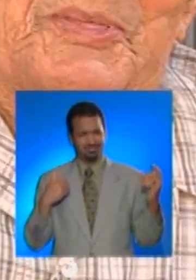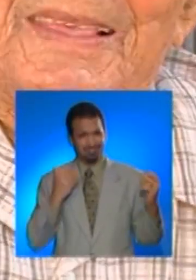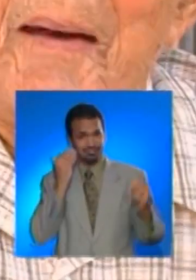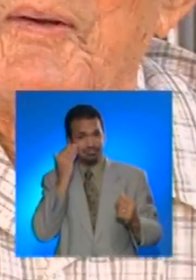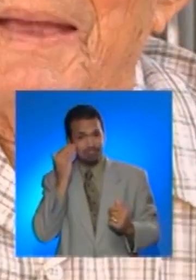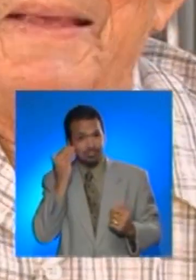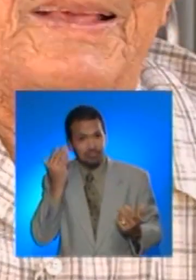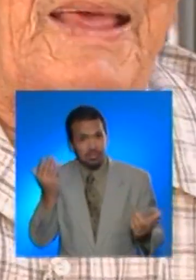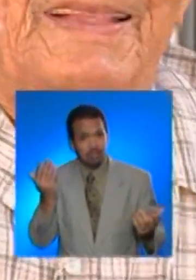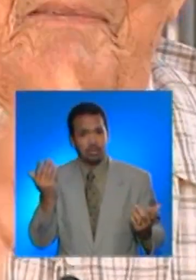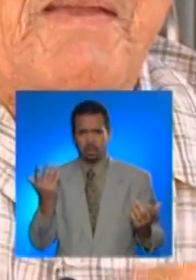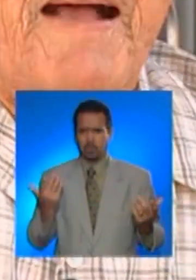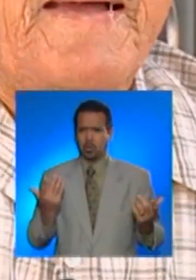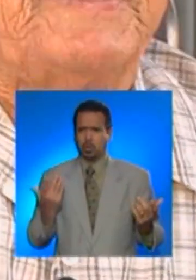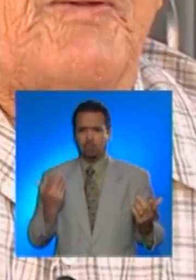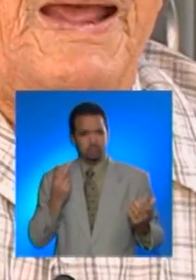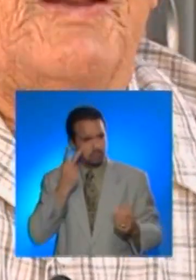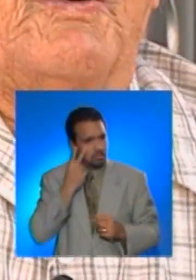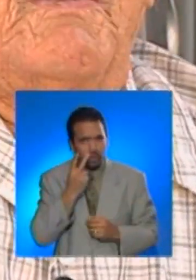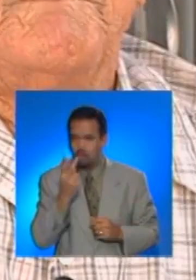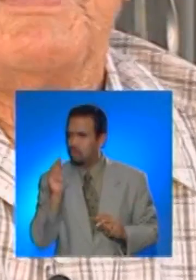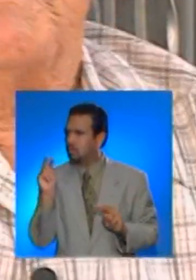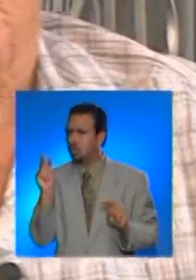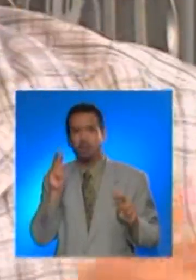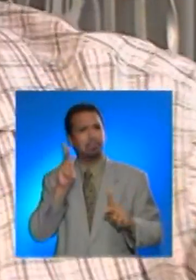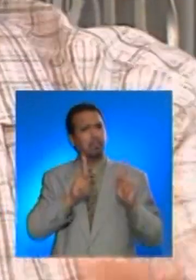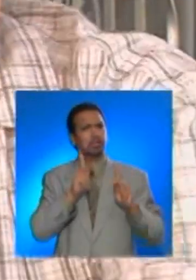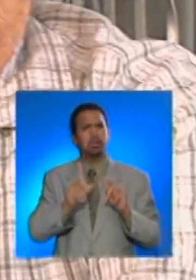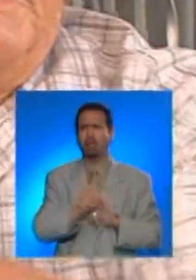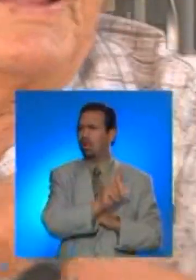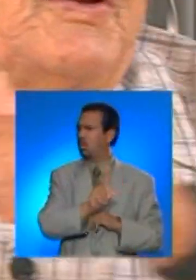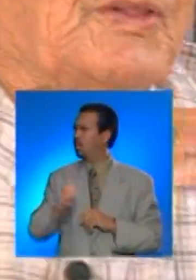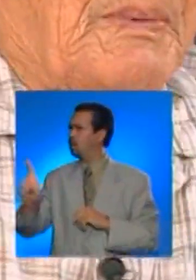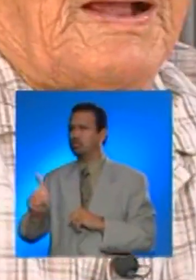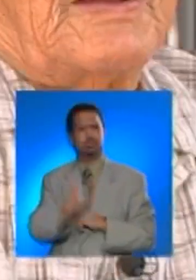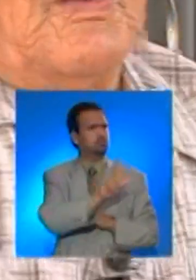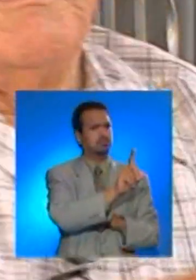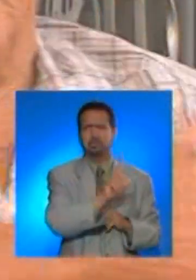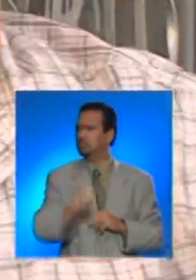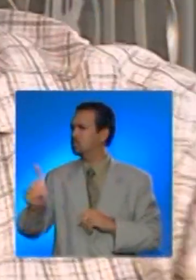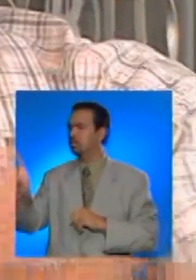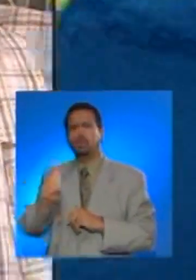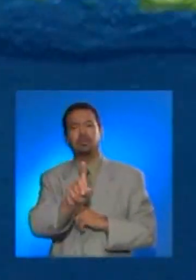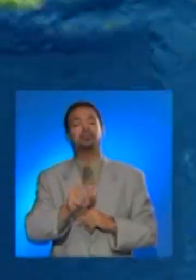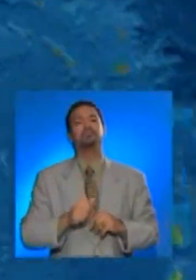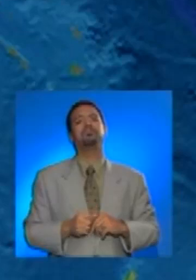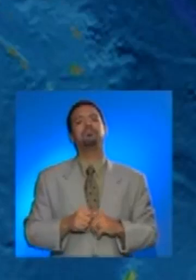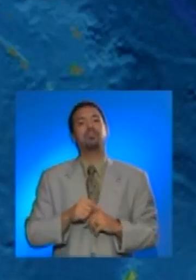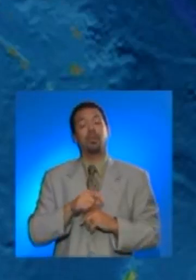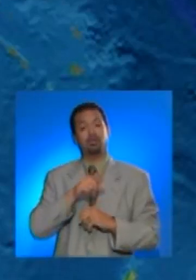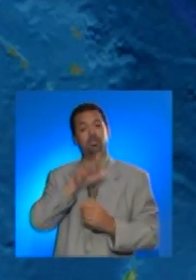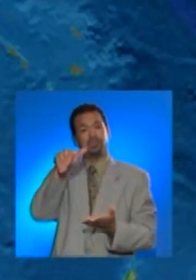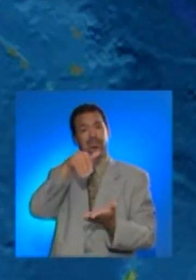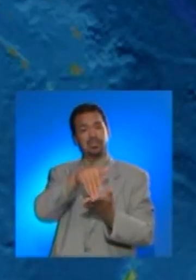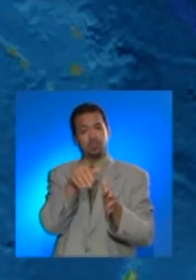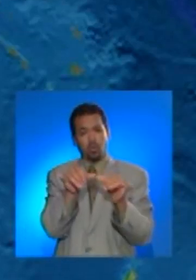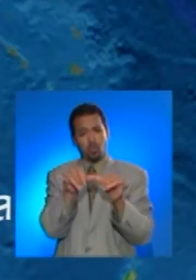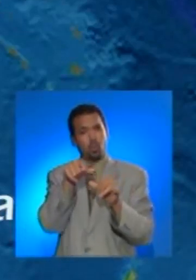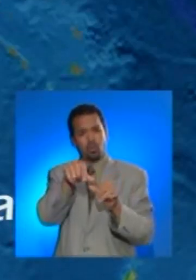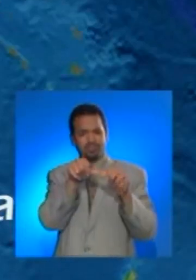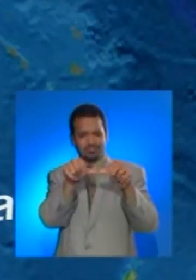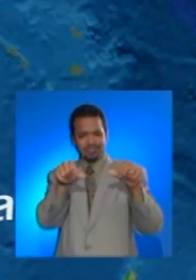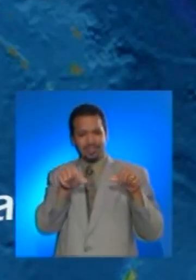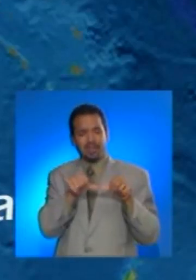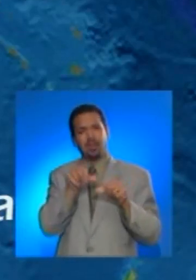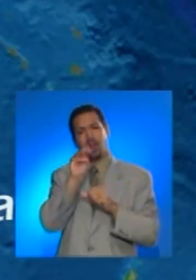do you know what's like to see the horizon moving this way, that way, and again and again? The earthquake's epicenter was